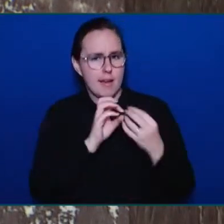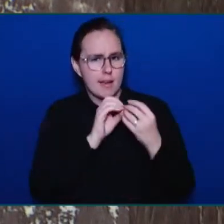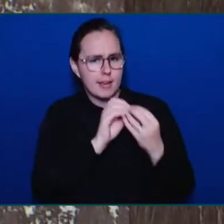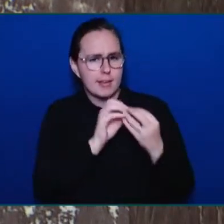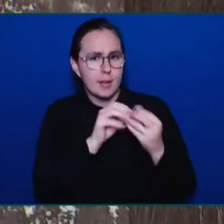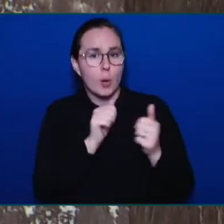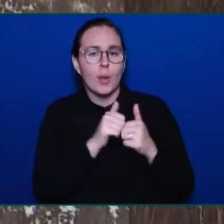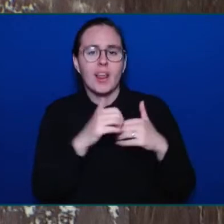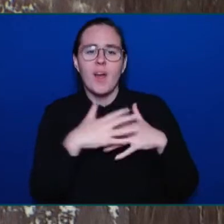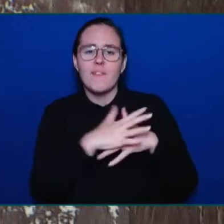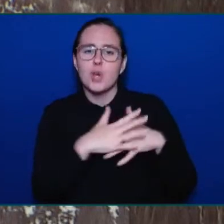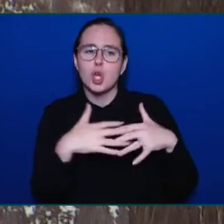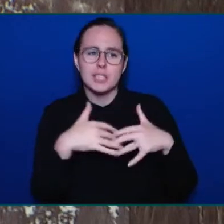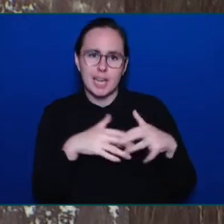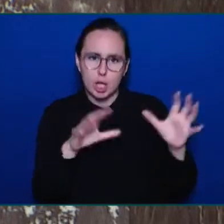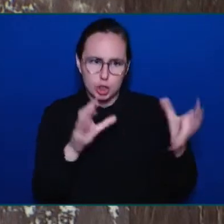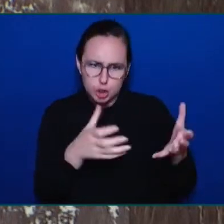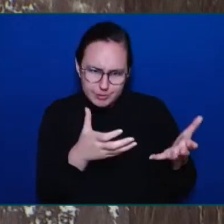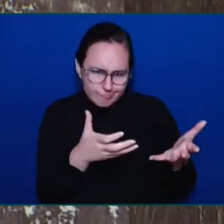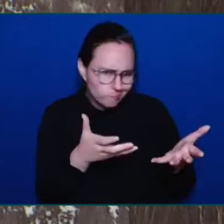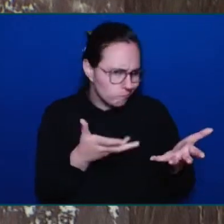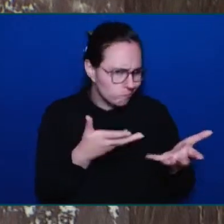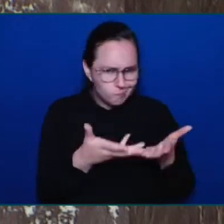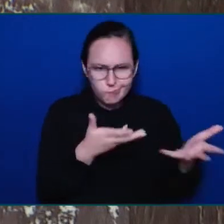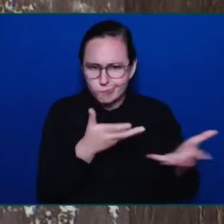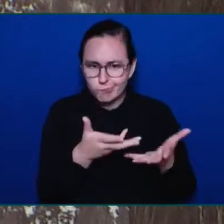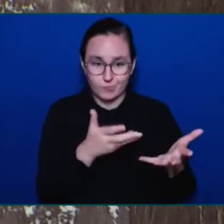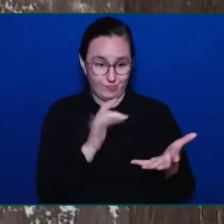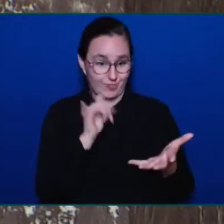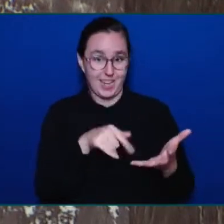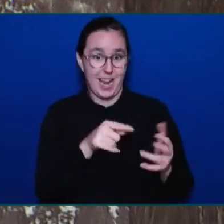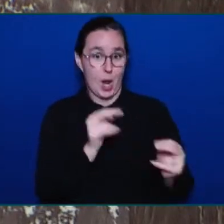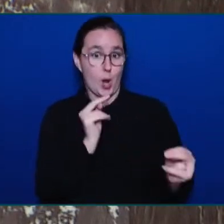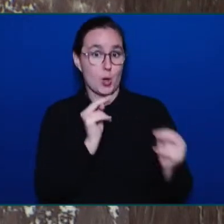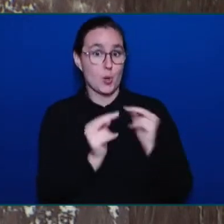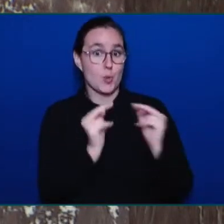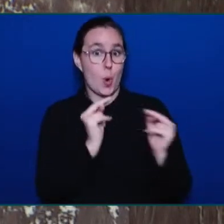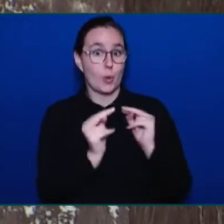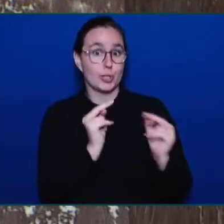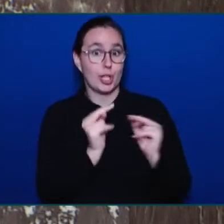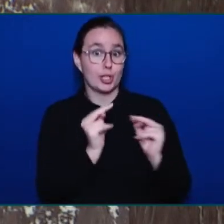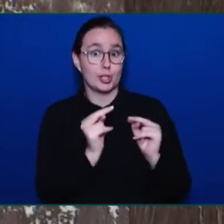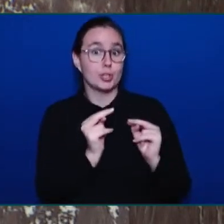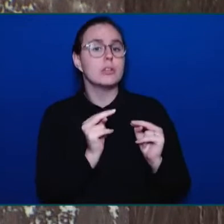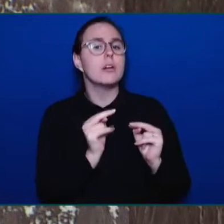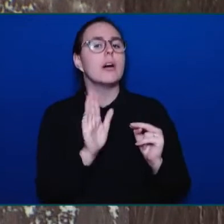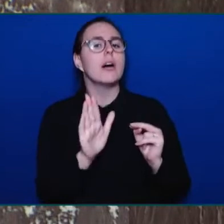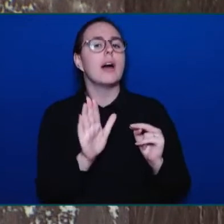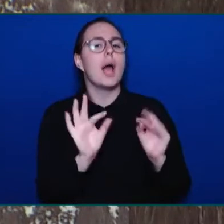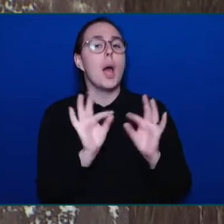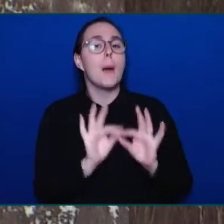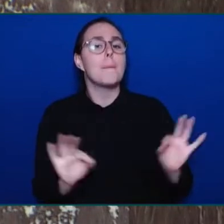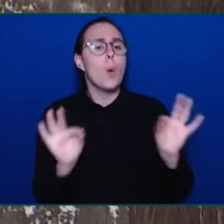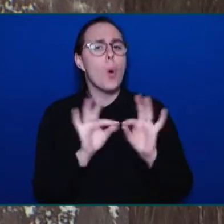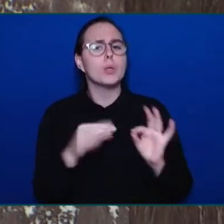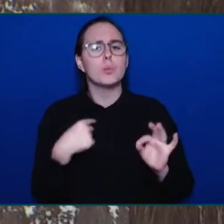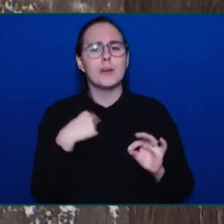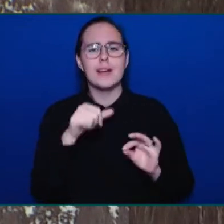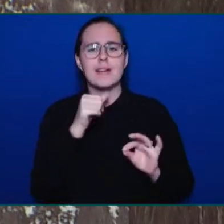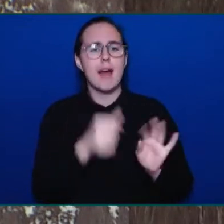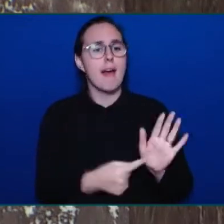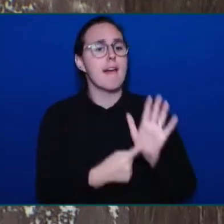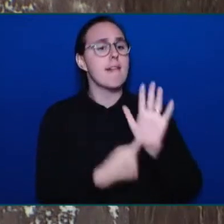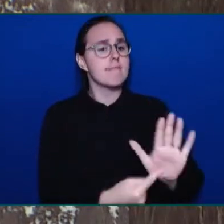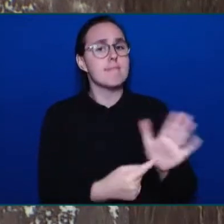those negotiations is that we don't go in there and say, here's our plan, come on to our plan. What's vitally important part of those discussions is